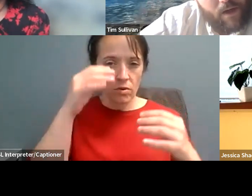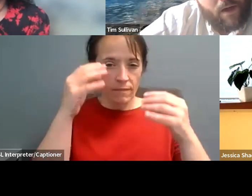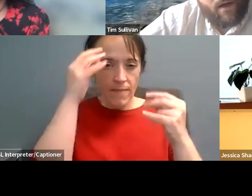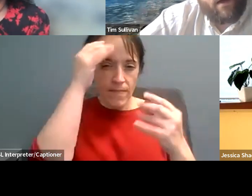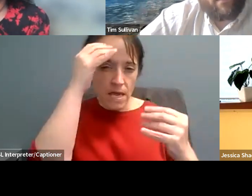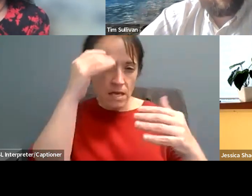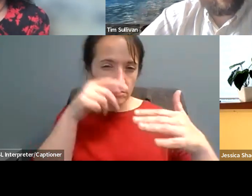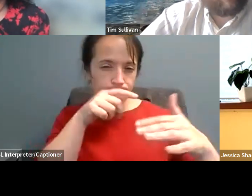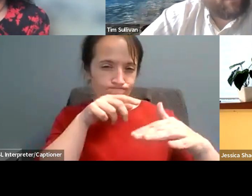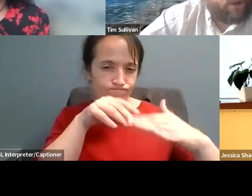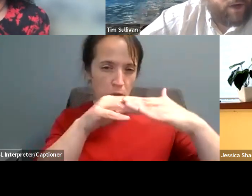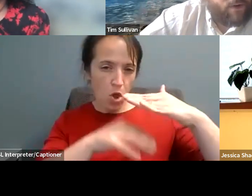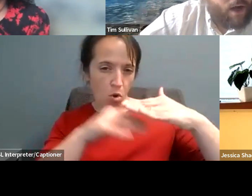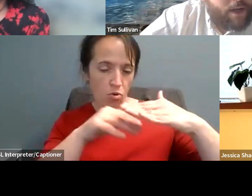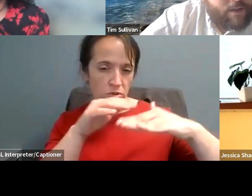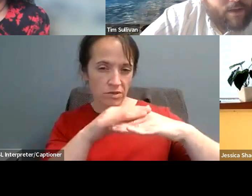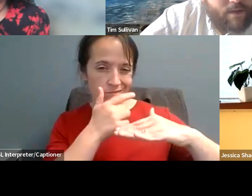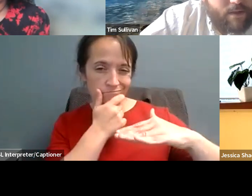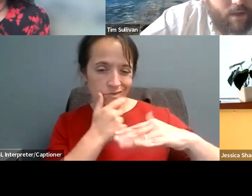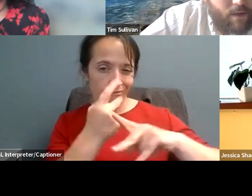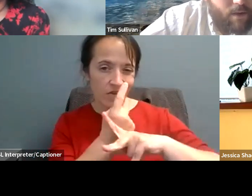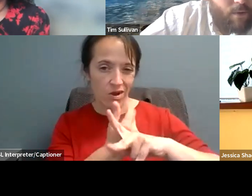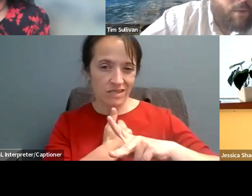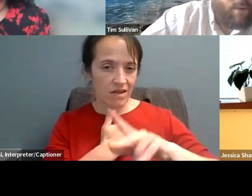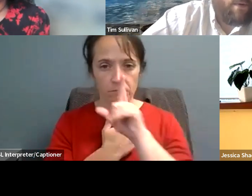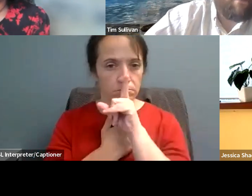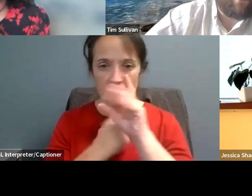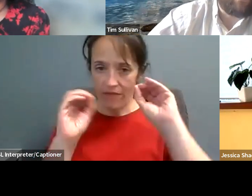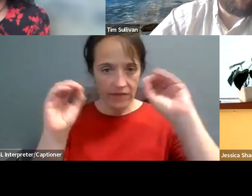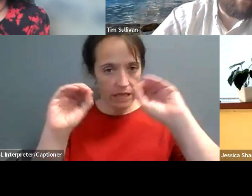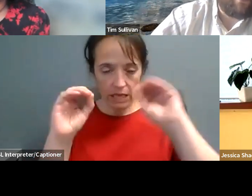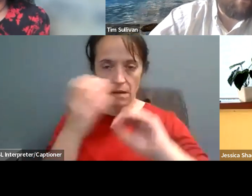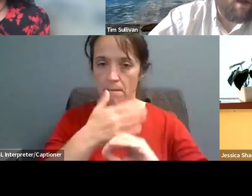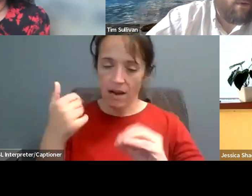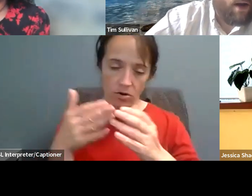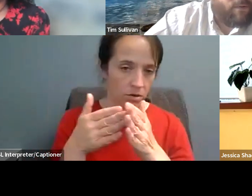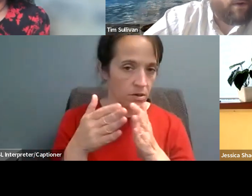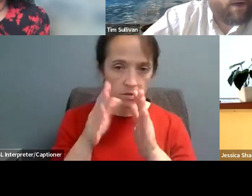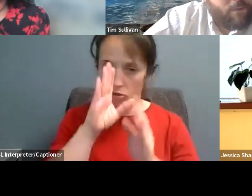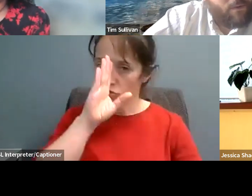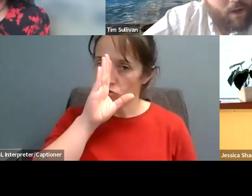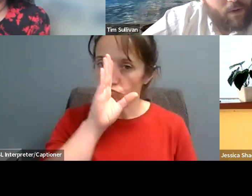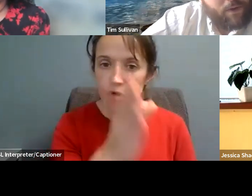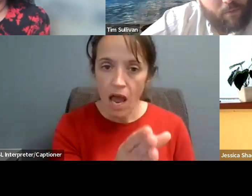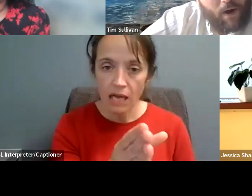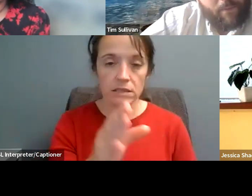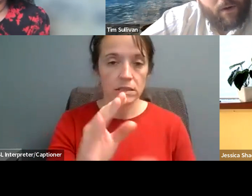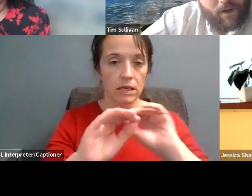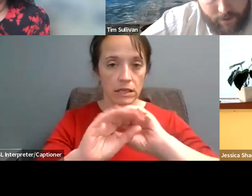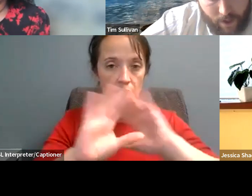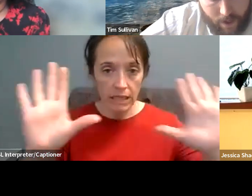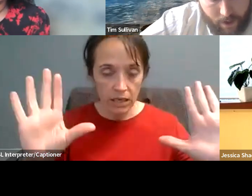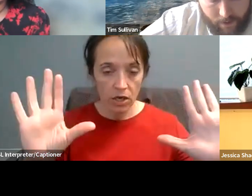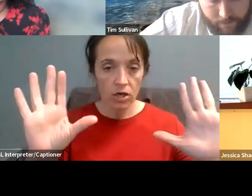direct. They speak to general audiences, but they do it in a way where everyone comes away with the